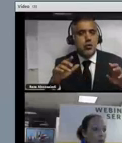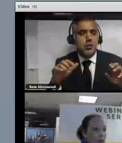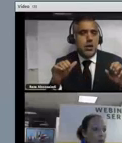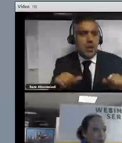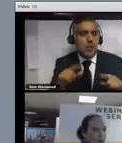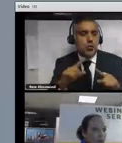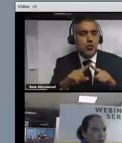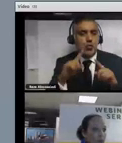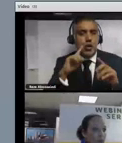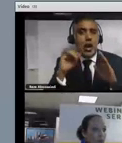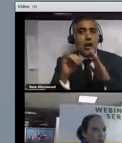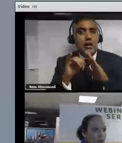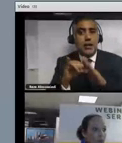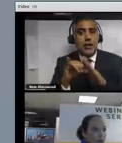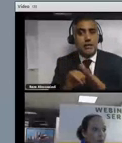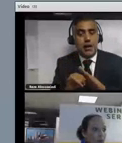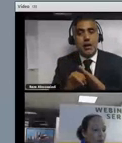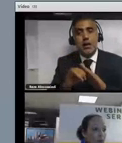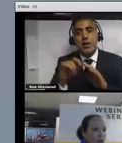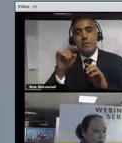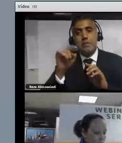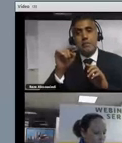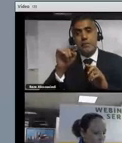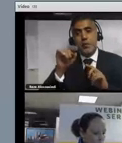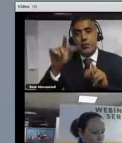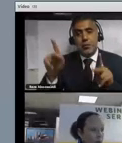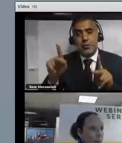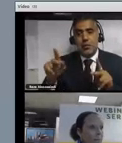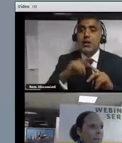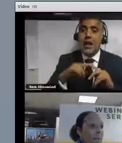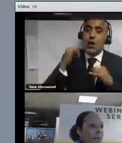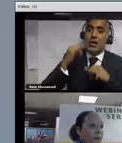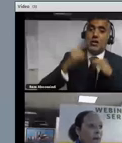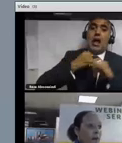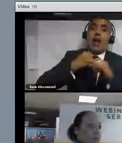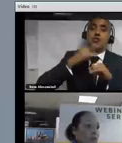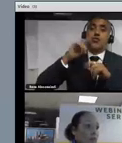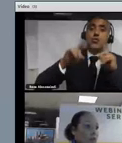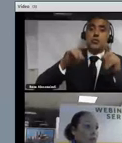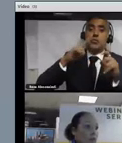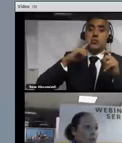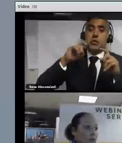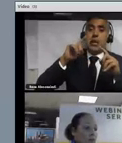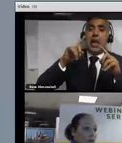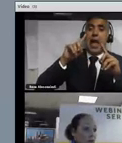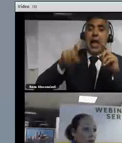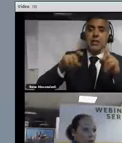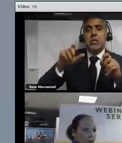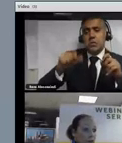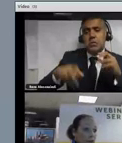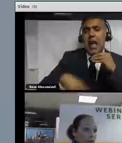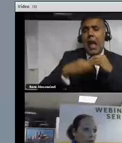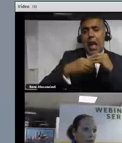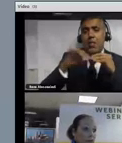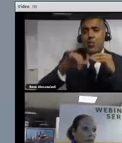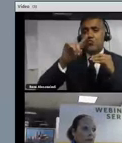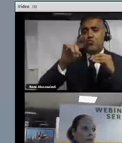those people. In a national disability survey, where you could ask a broader set of questions, then you could identify those people, and